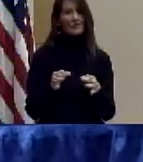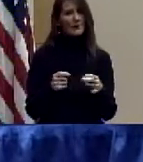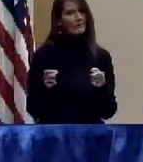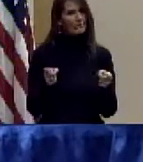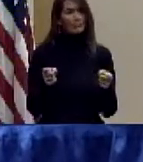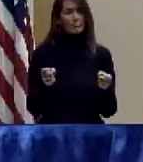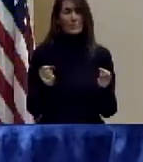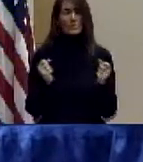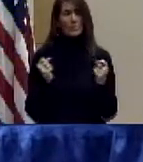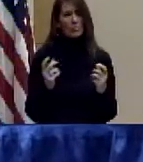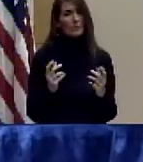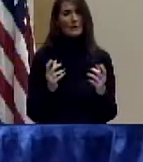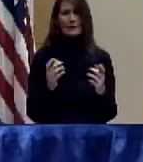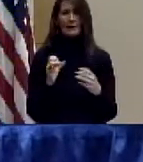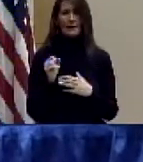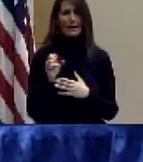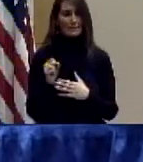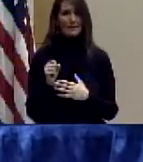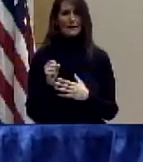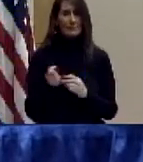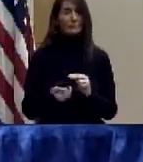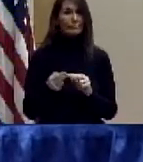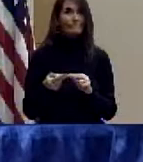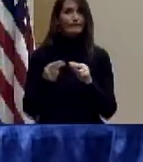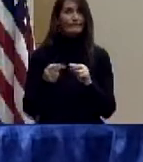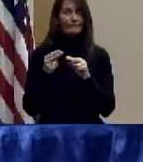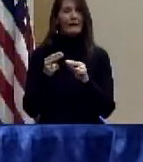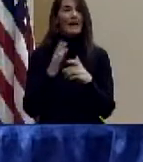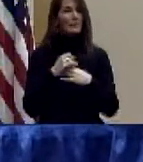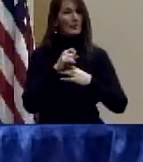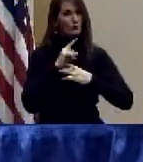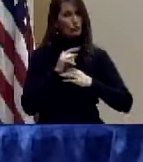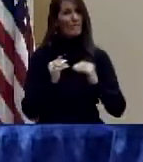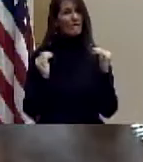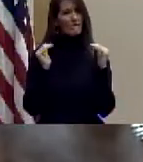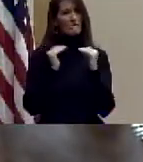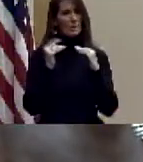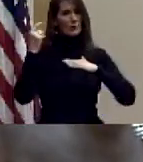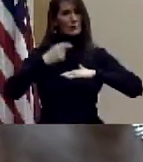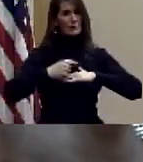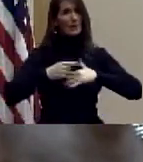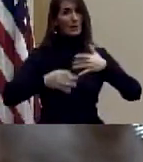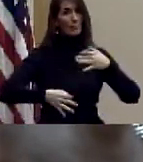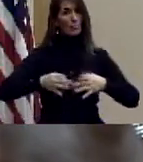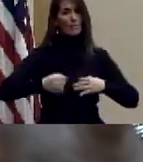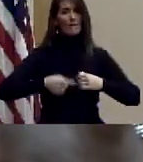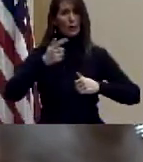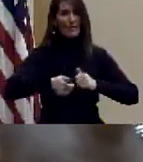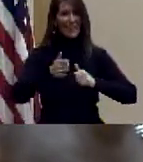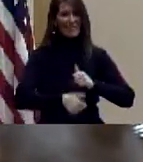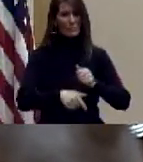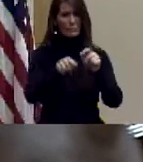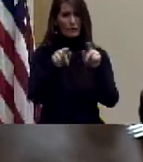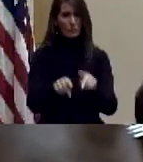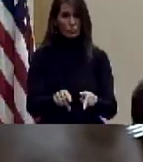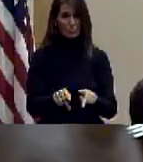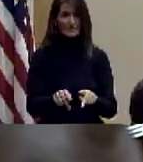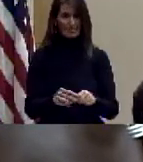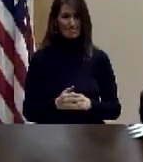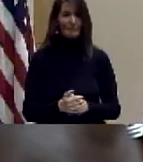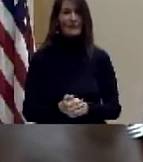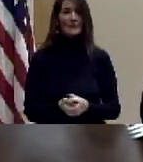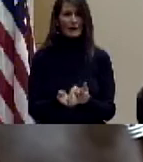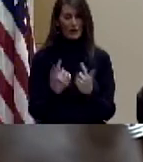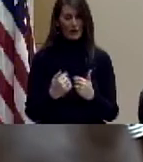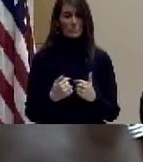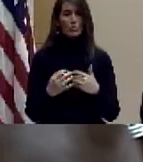ever-increasing caseload and ensure a fair day in court for every person that has